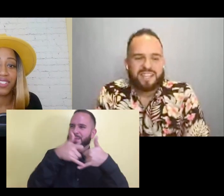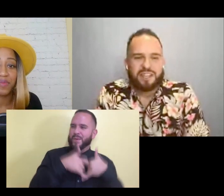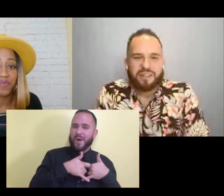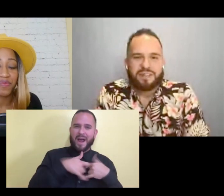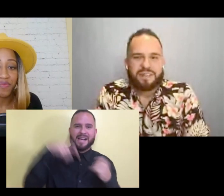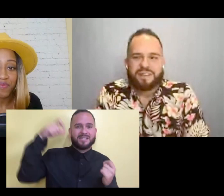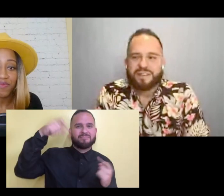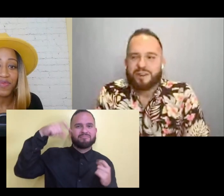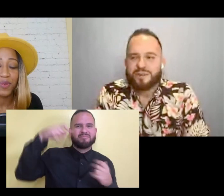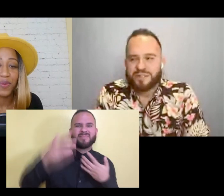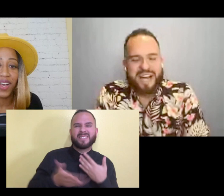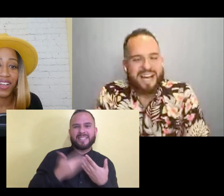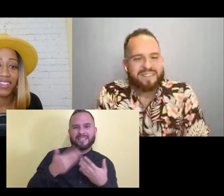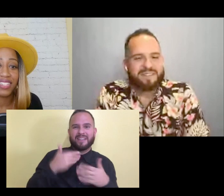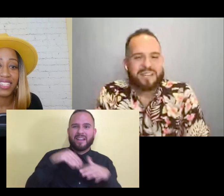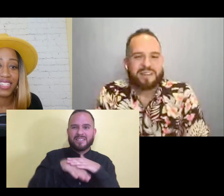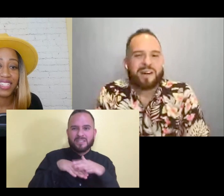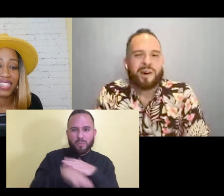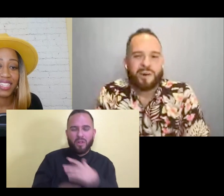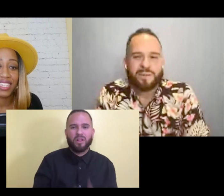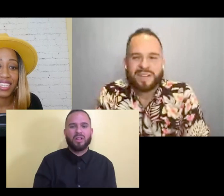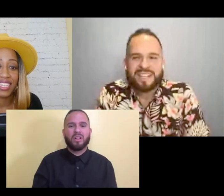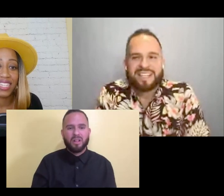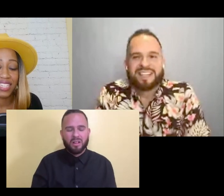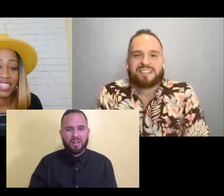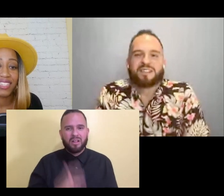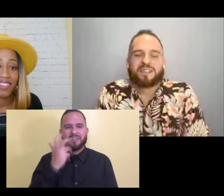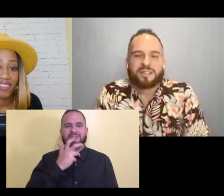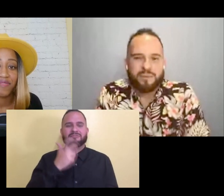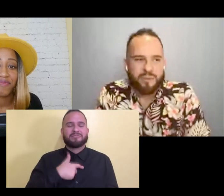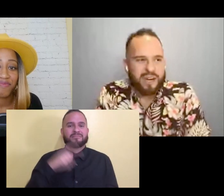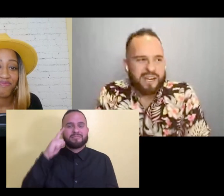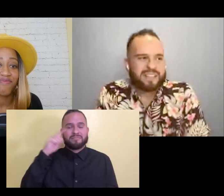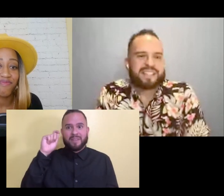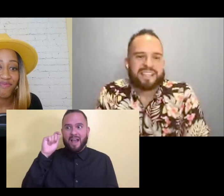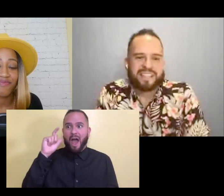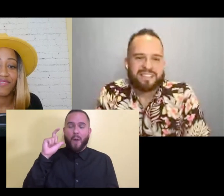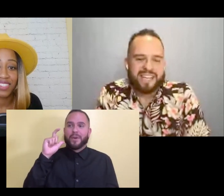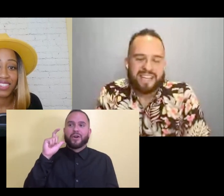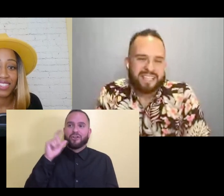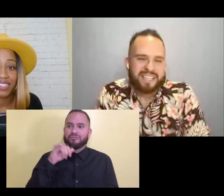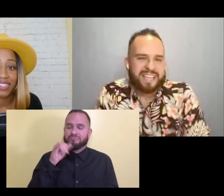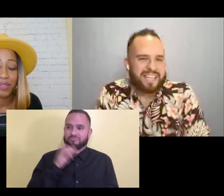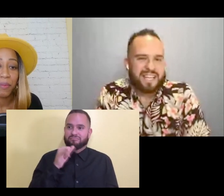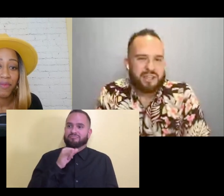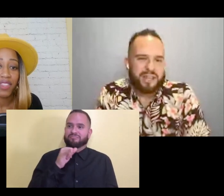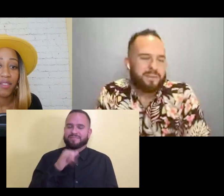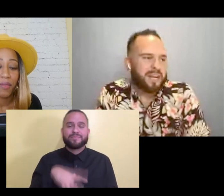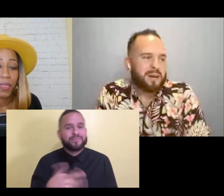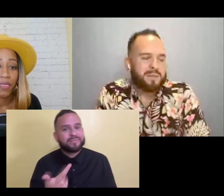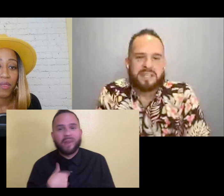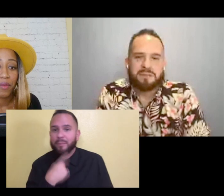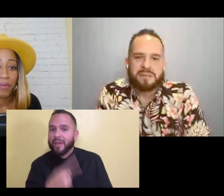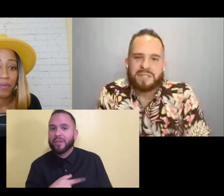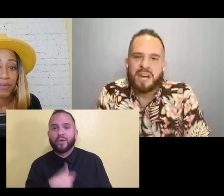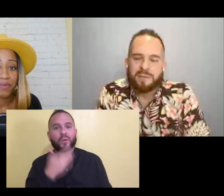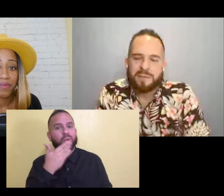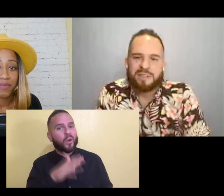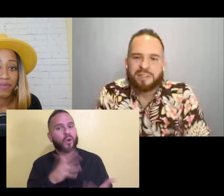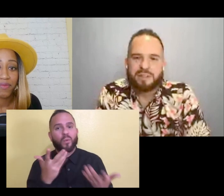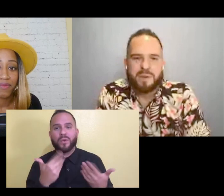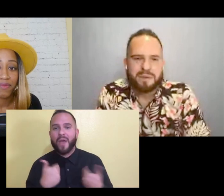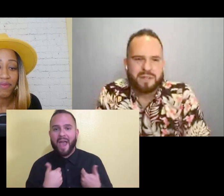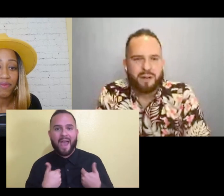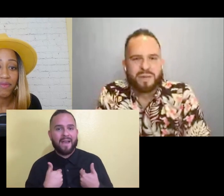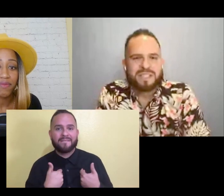definitely telling you, was. you don't know what you have Wow. here at home until you go somewhere else. Mhm. And again, like that might not be something you talk about,